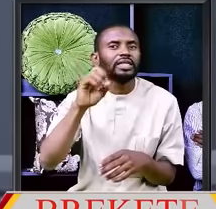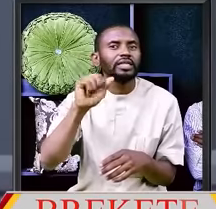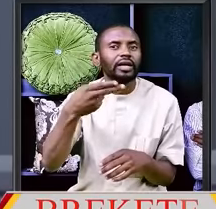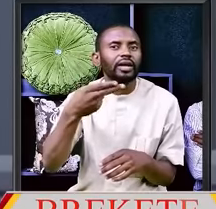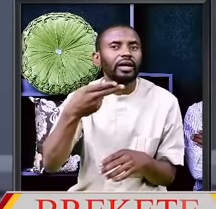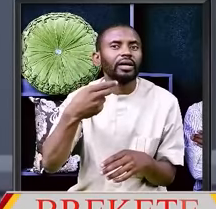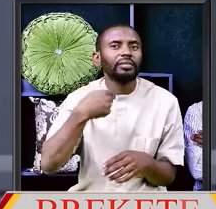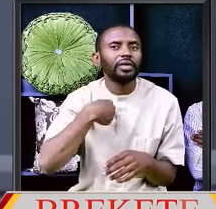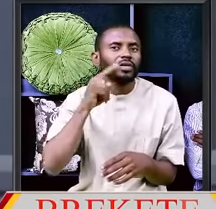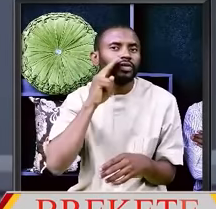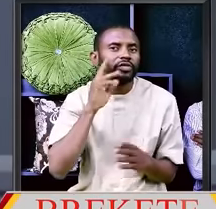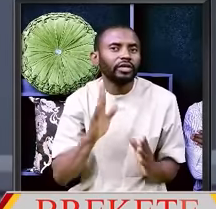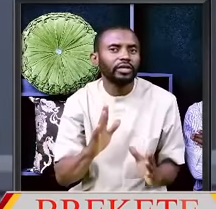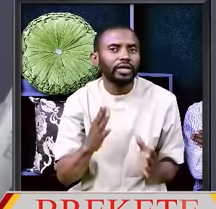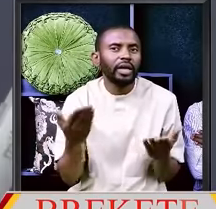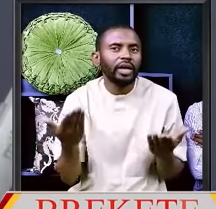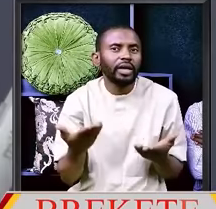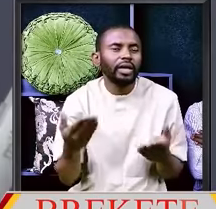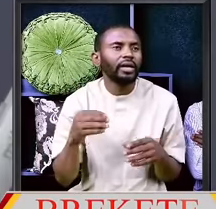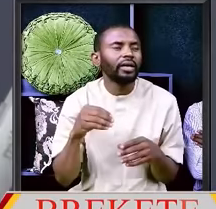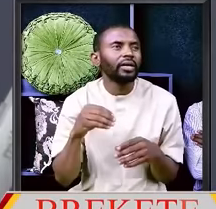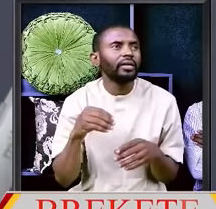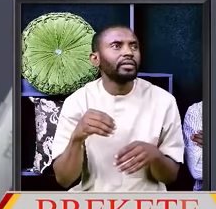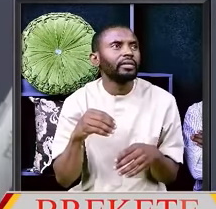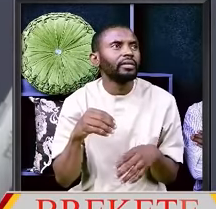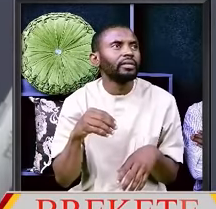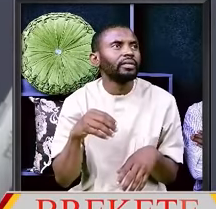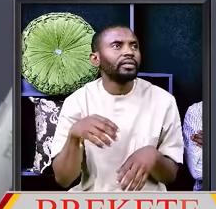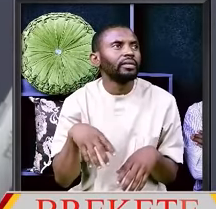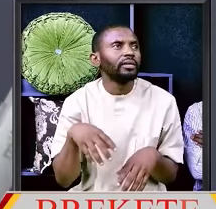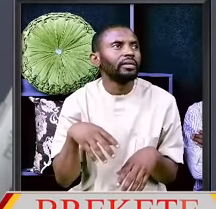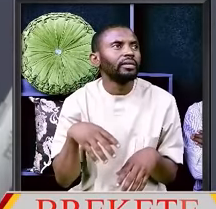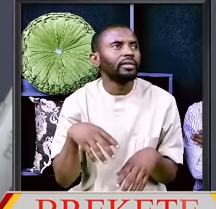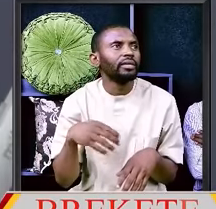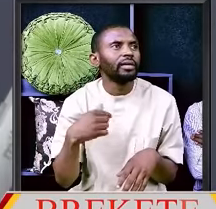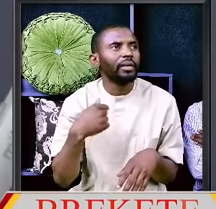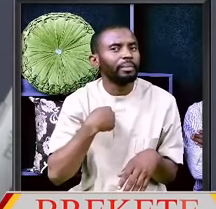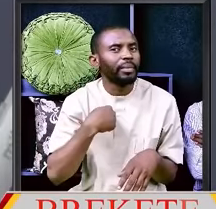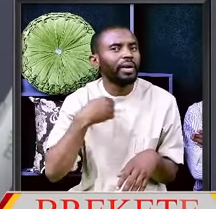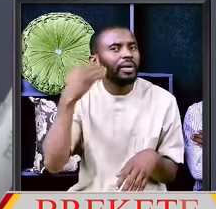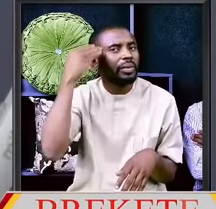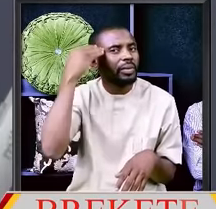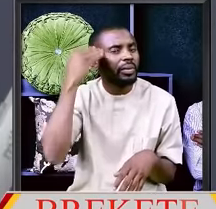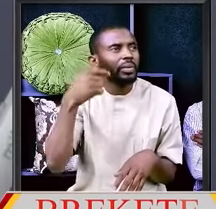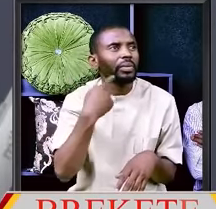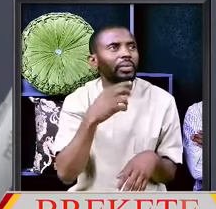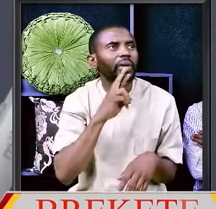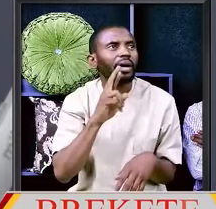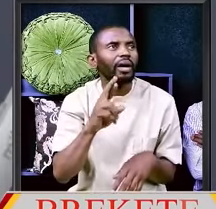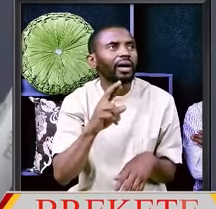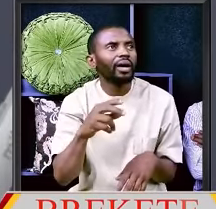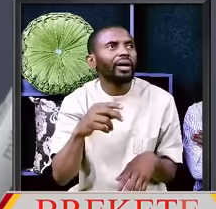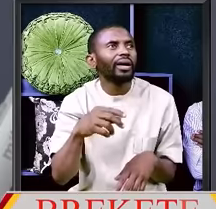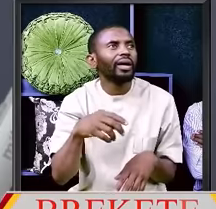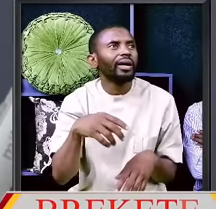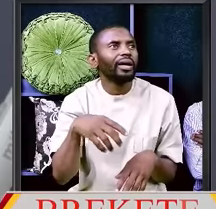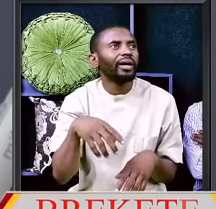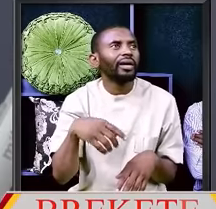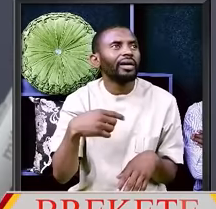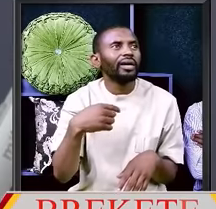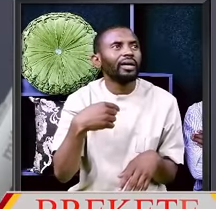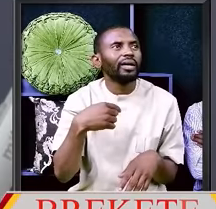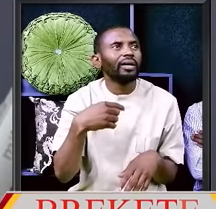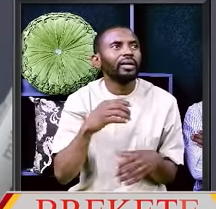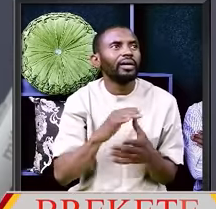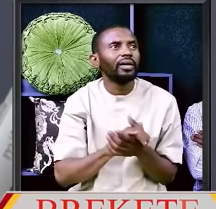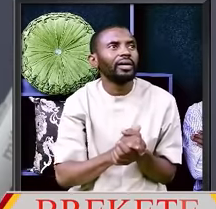I'm here in. Yeah. I'm watching you right now. I know who you are because I've been following Mohbad’s case.